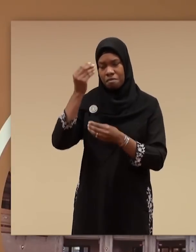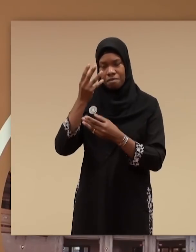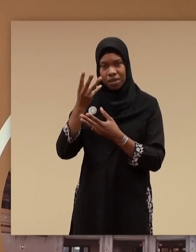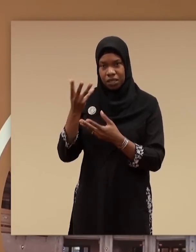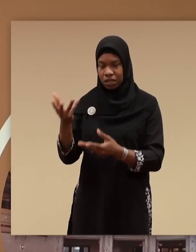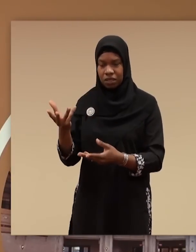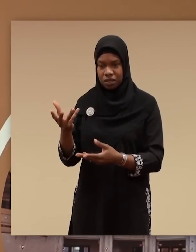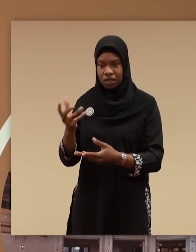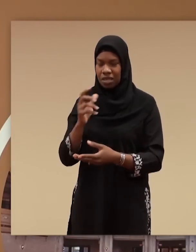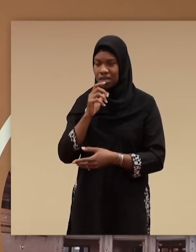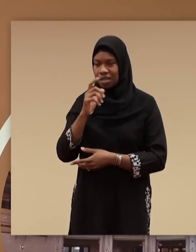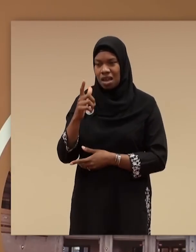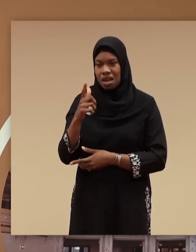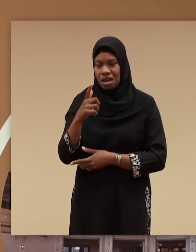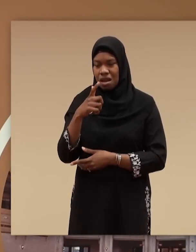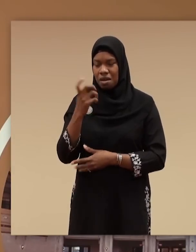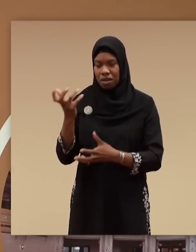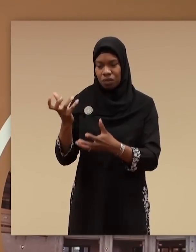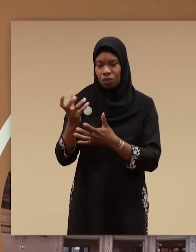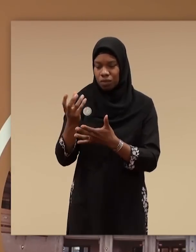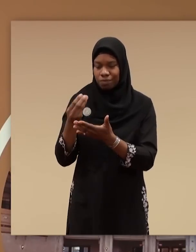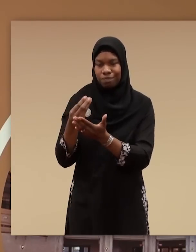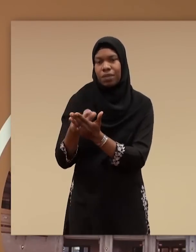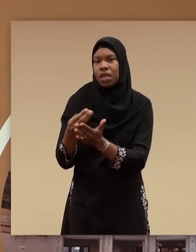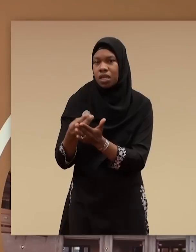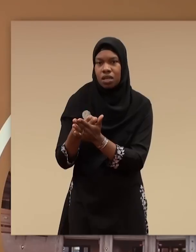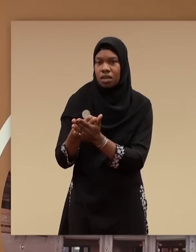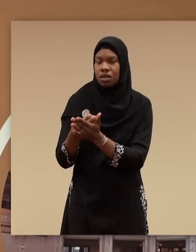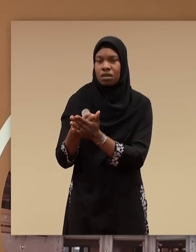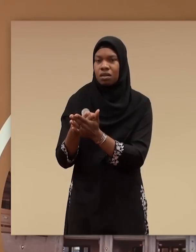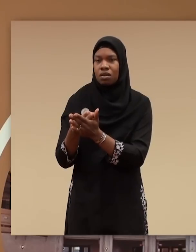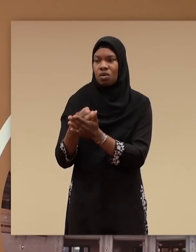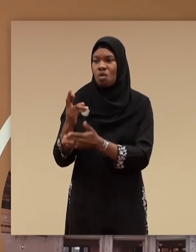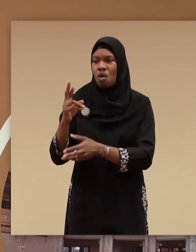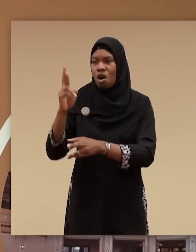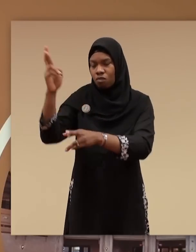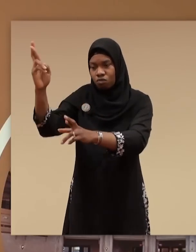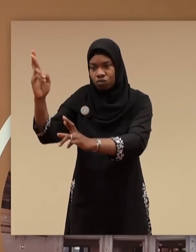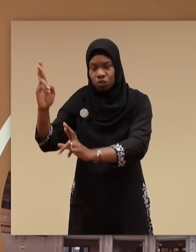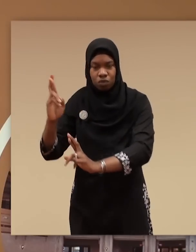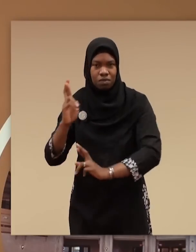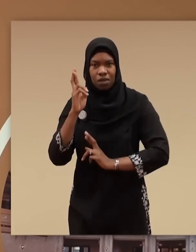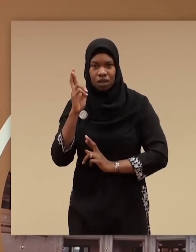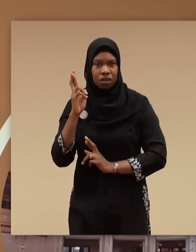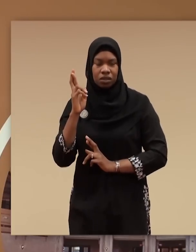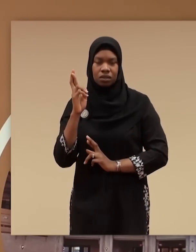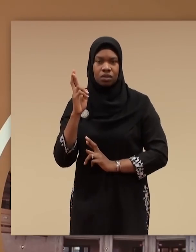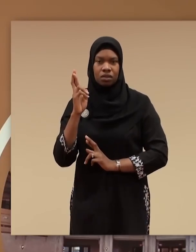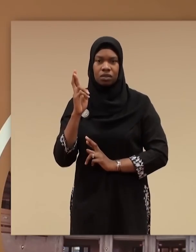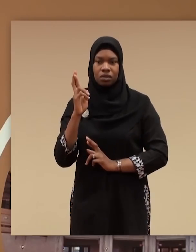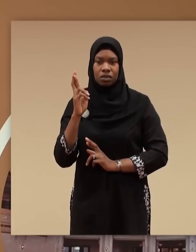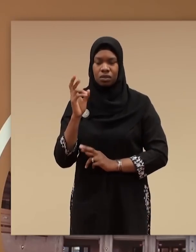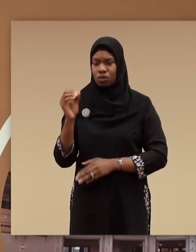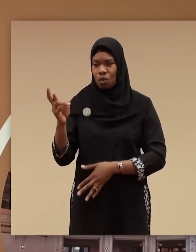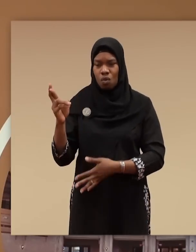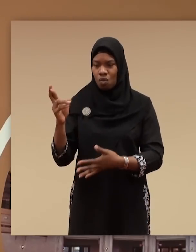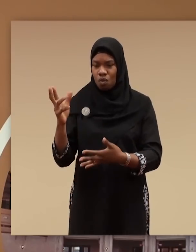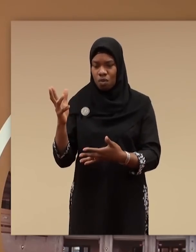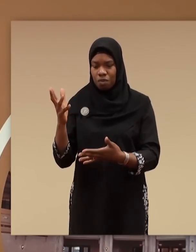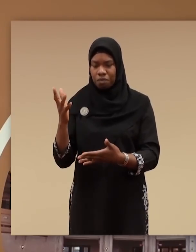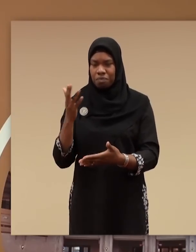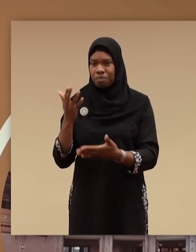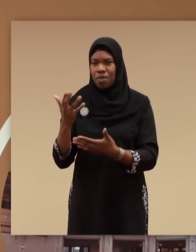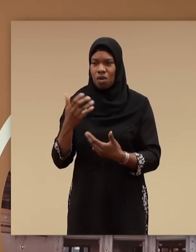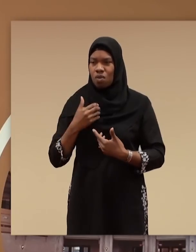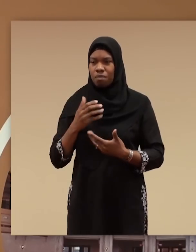nor to ask the most respected, the most honorable among you, nor I'm asking